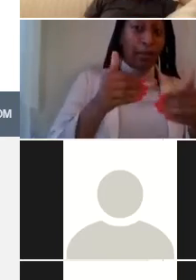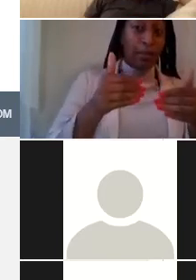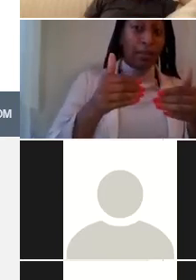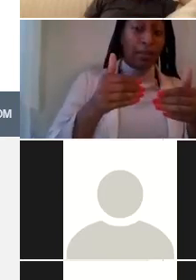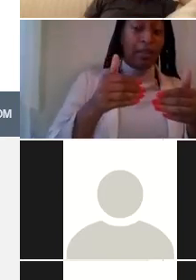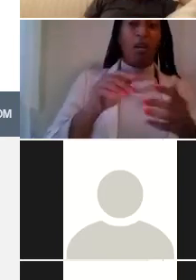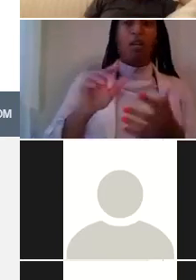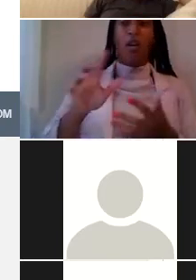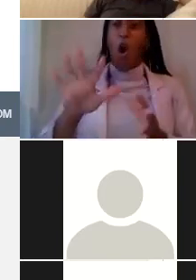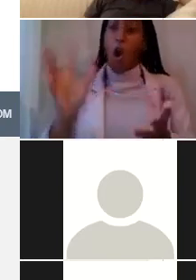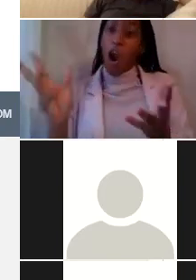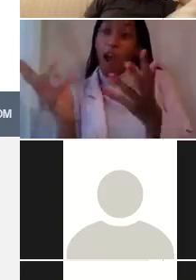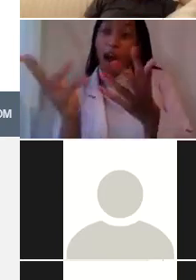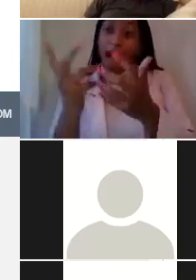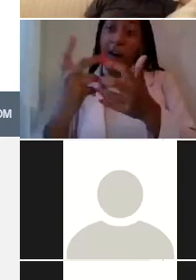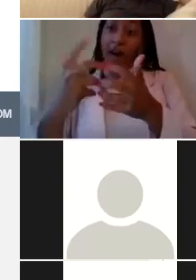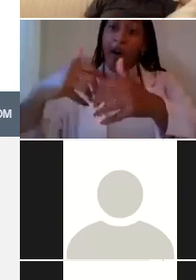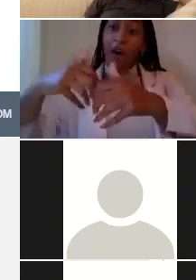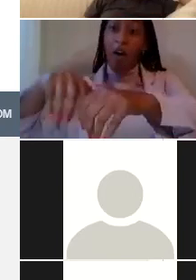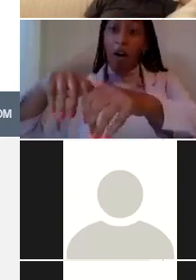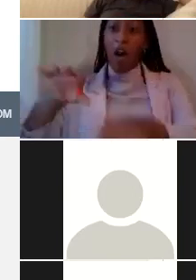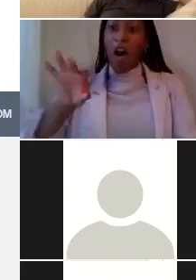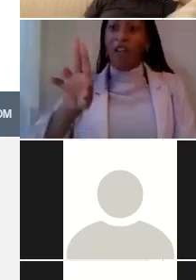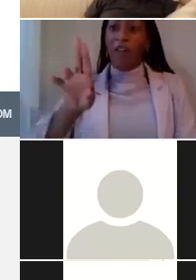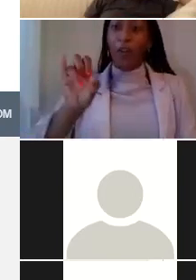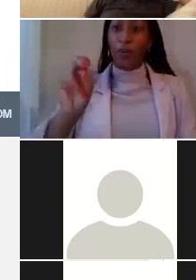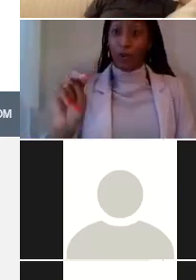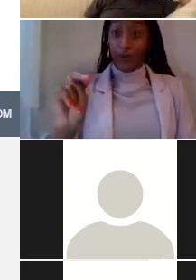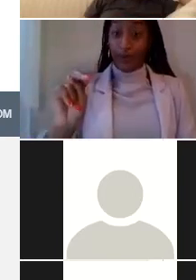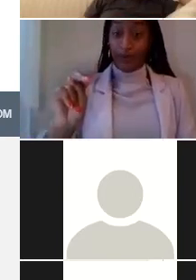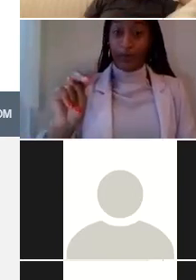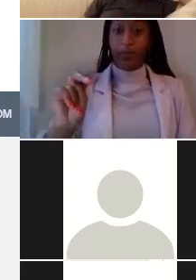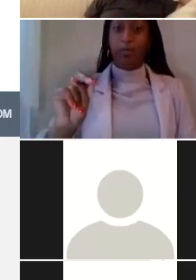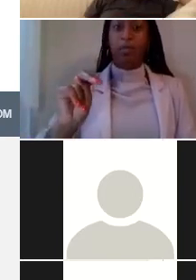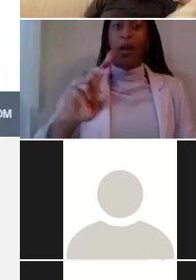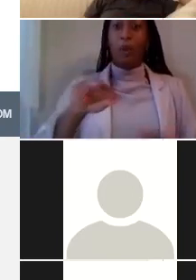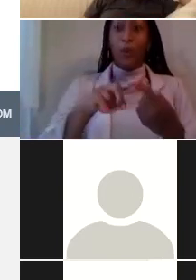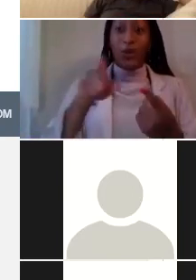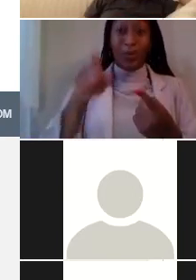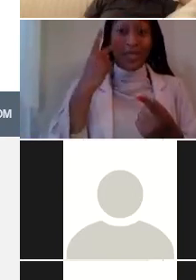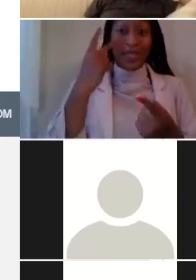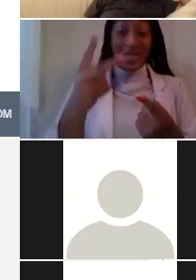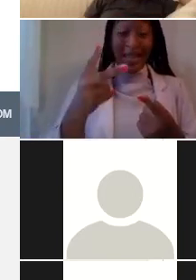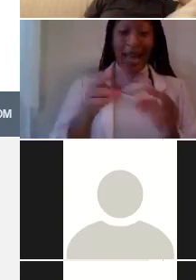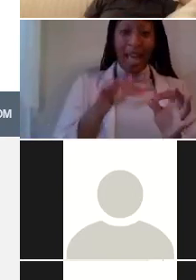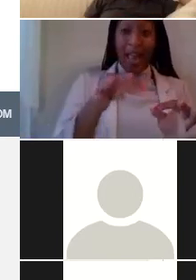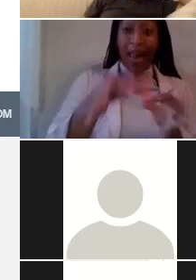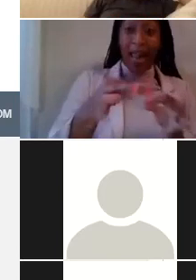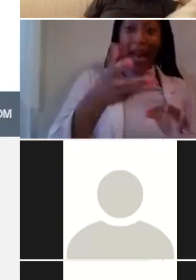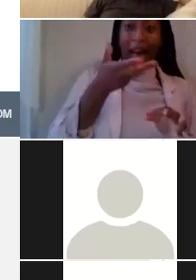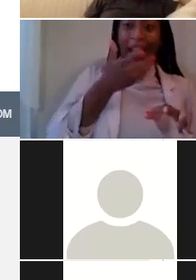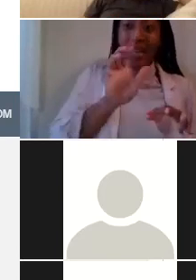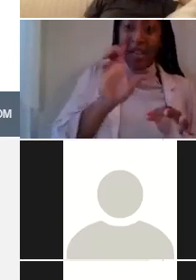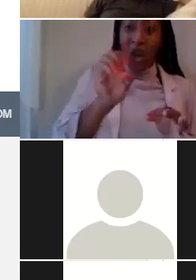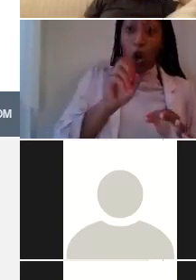transitions, I should say, LF. So when you look up the latent heat coefficient for a substance, you will see